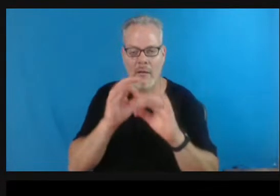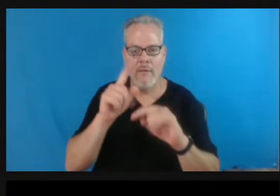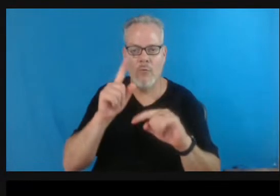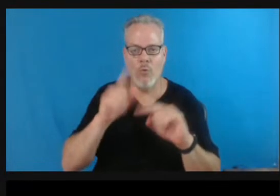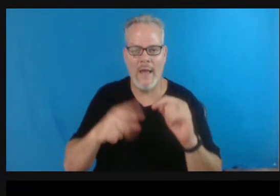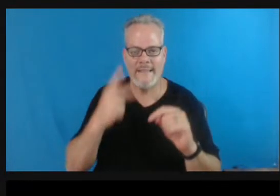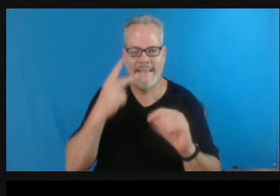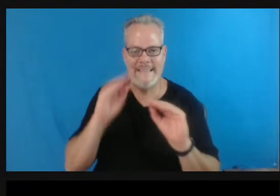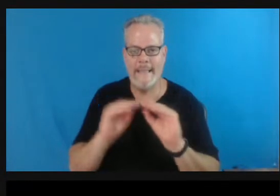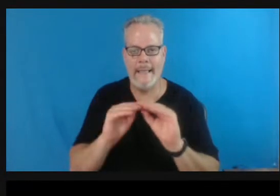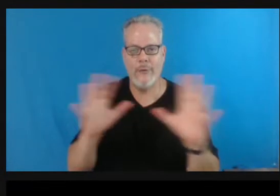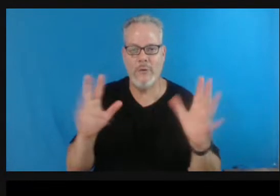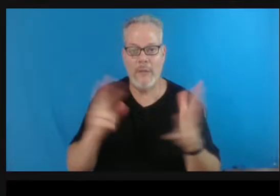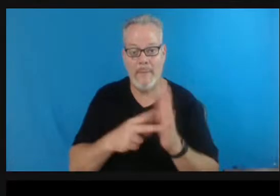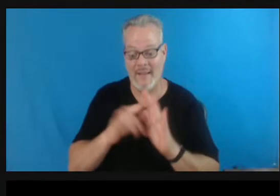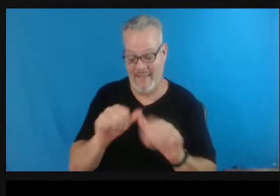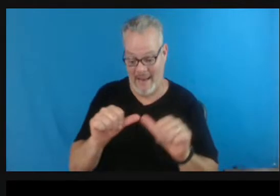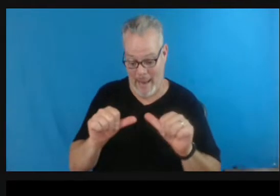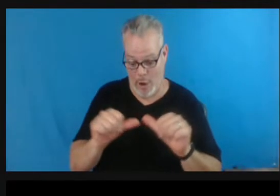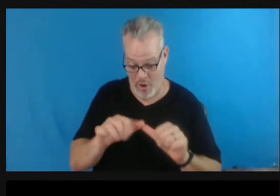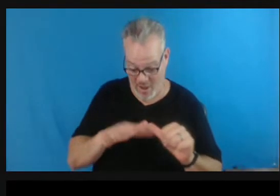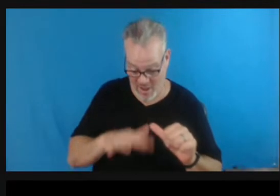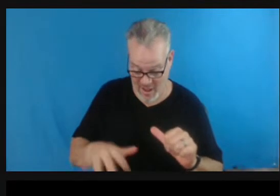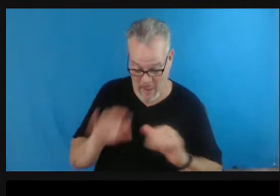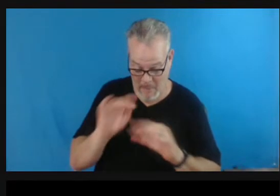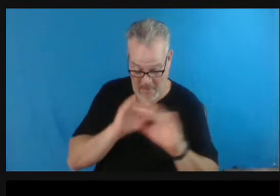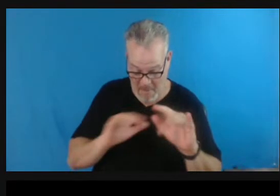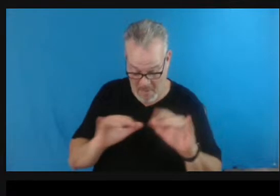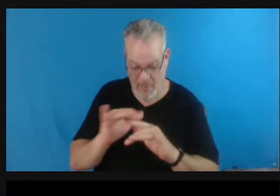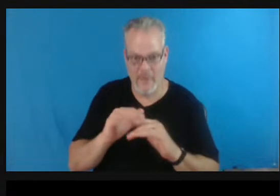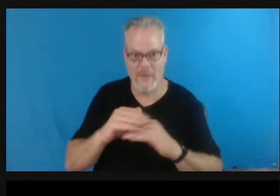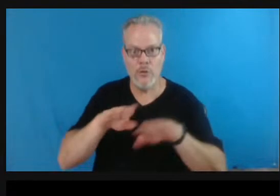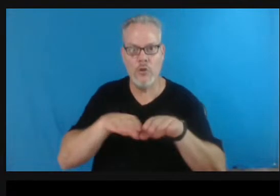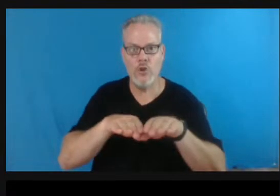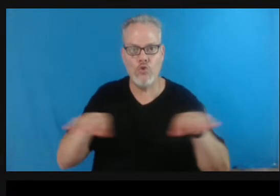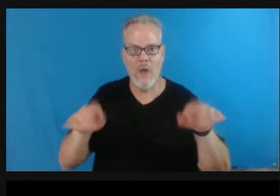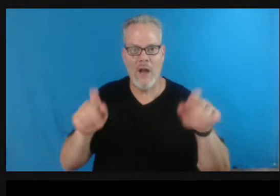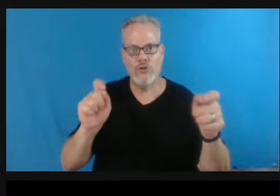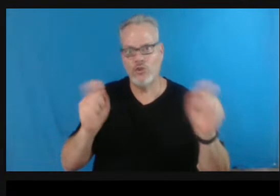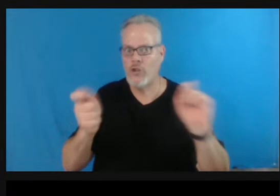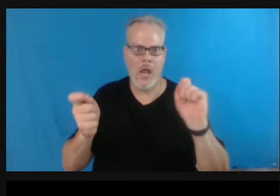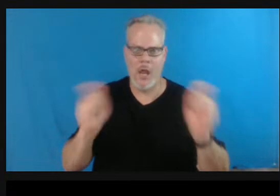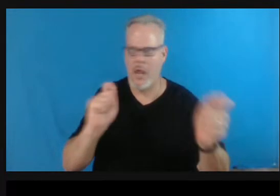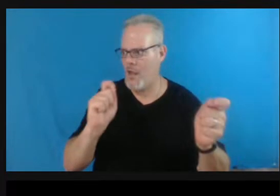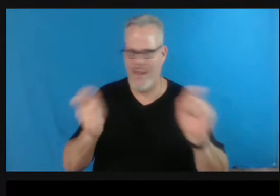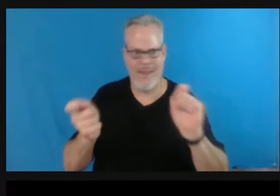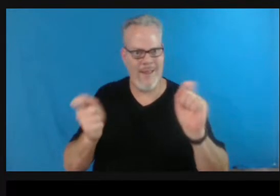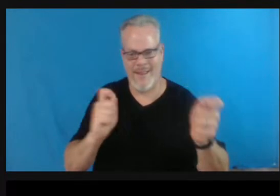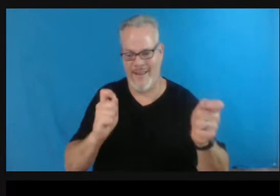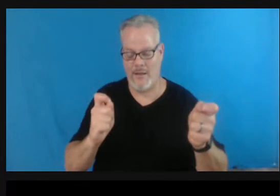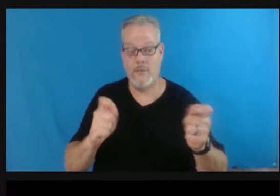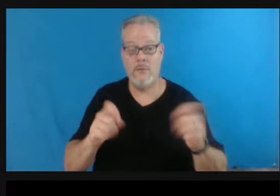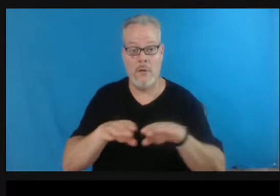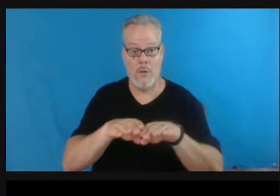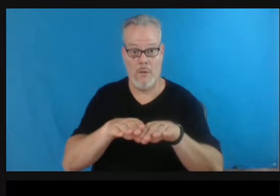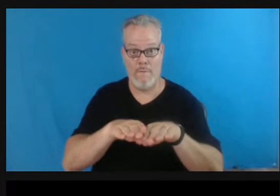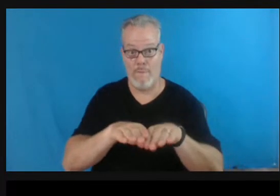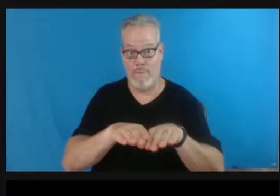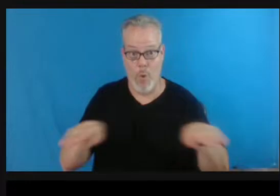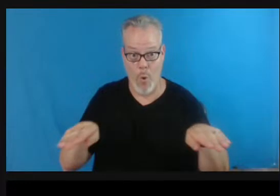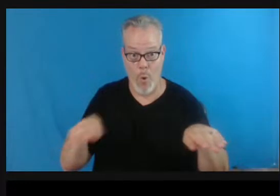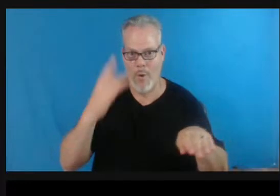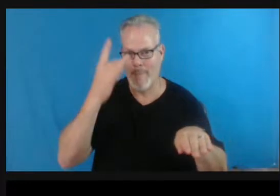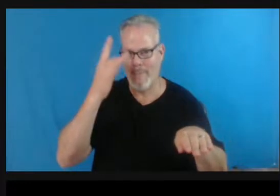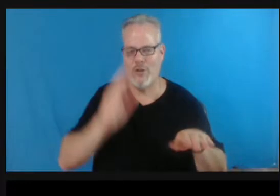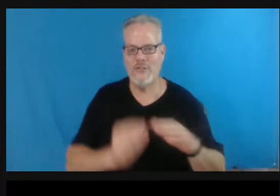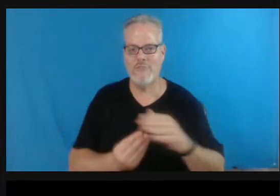these are areas where the ground has changed very chaotically. So on the crater floor, that's likely lava flows, and up on a rim,